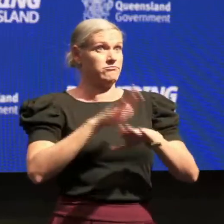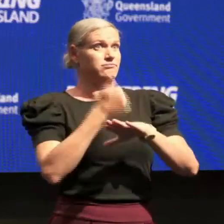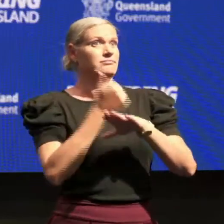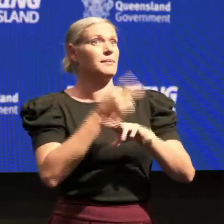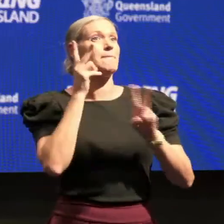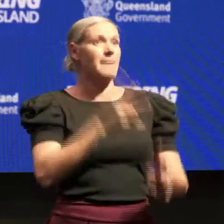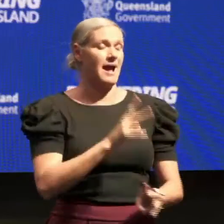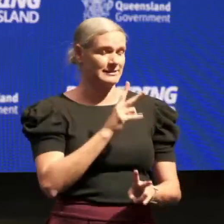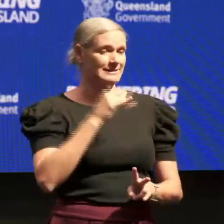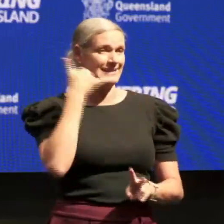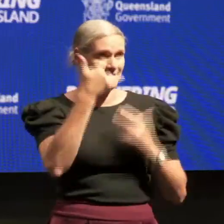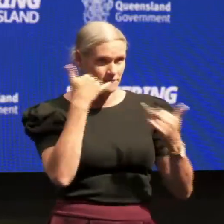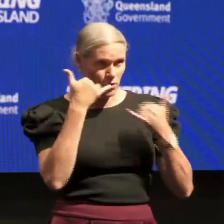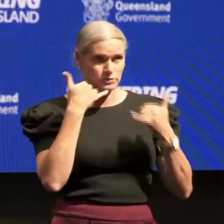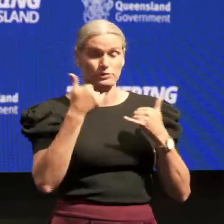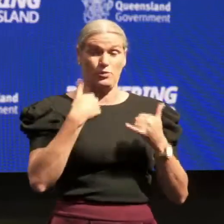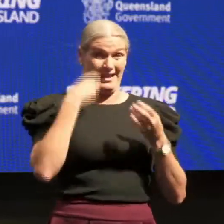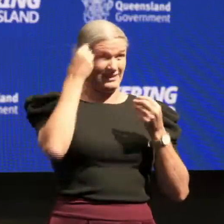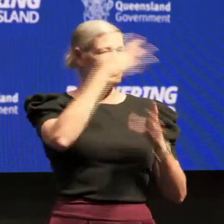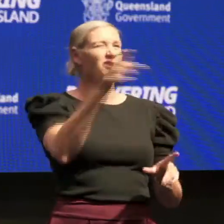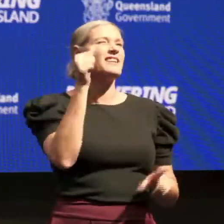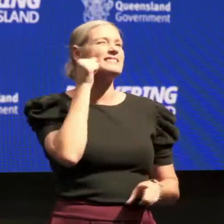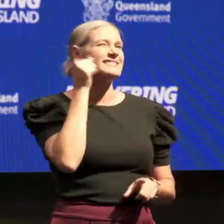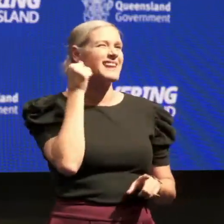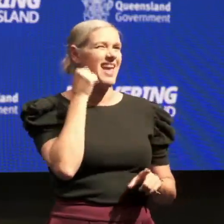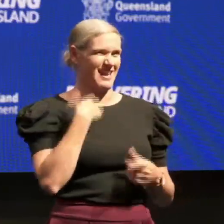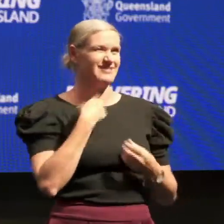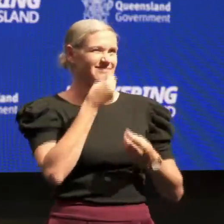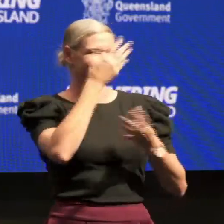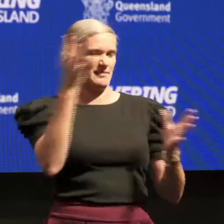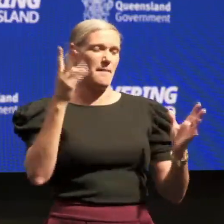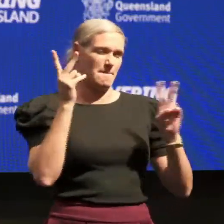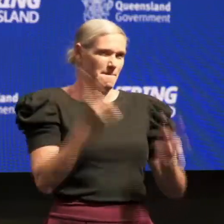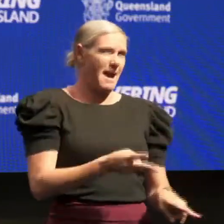updated everybody yesterday about that situation.